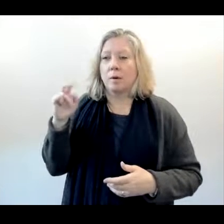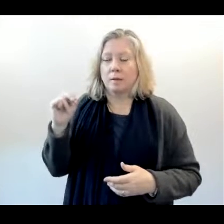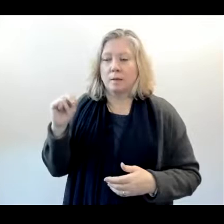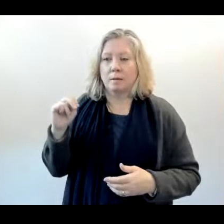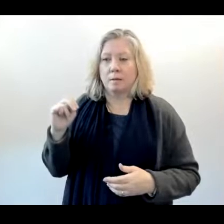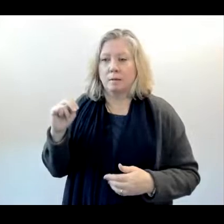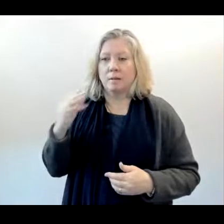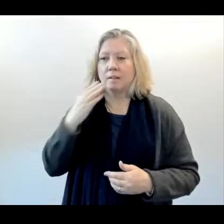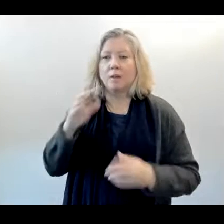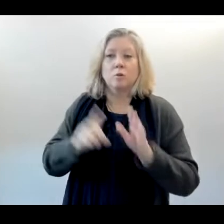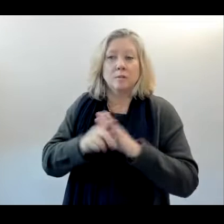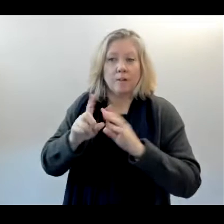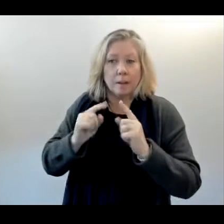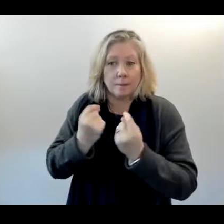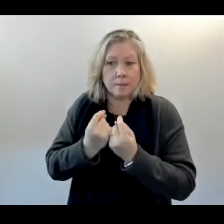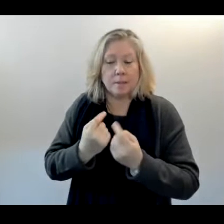you to the development team.